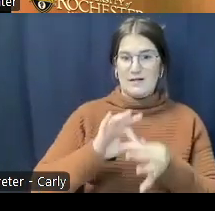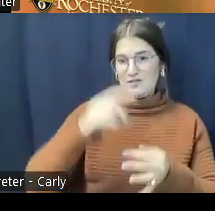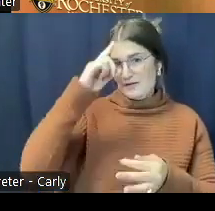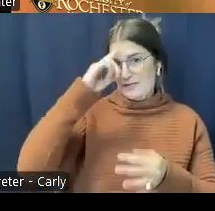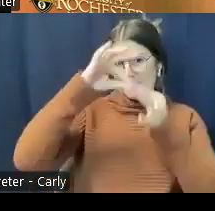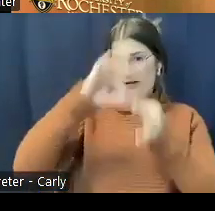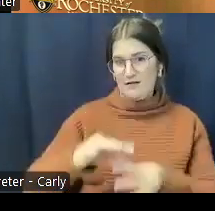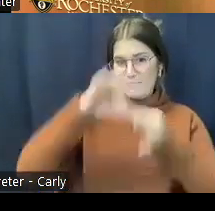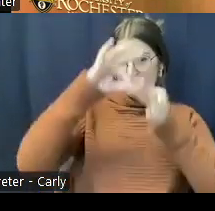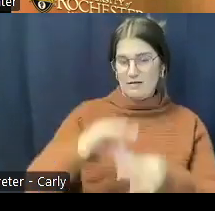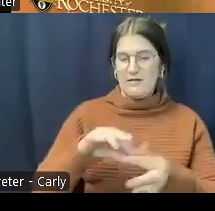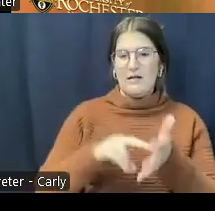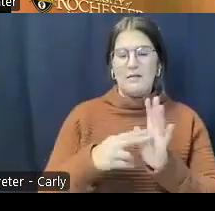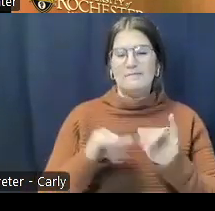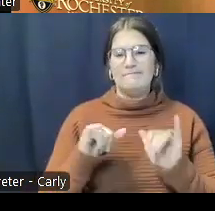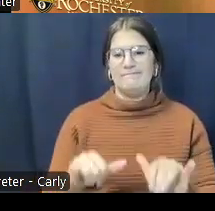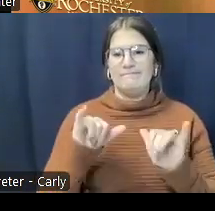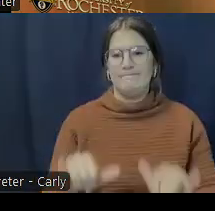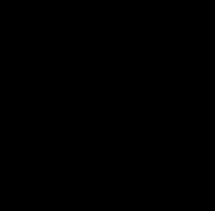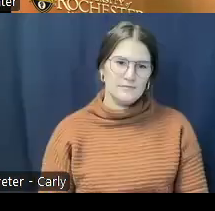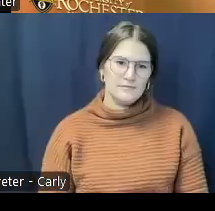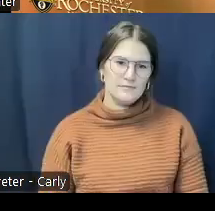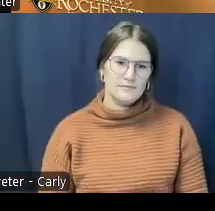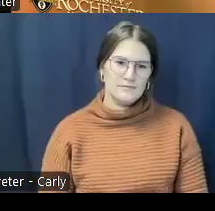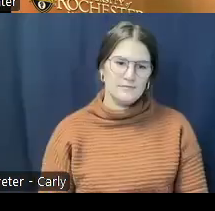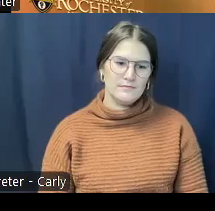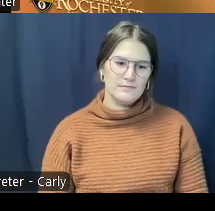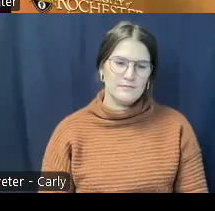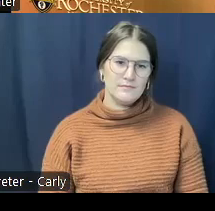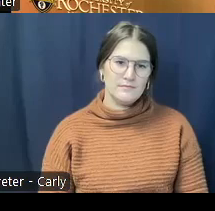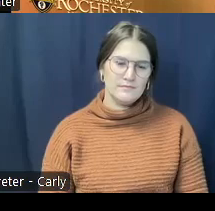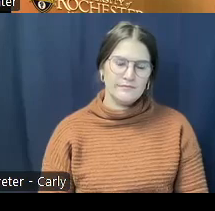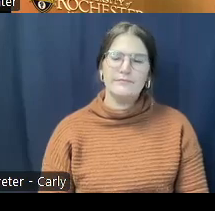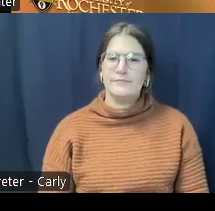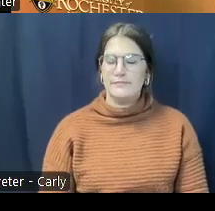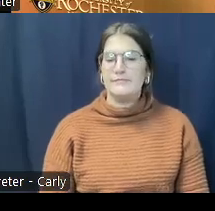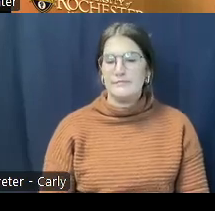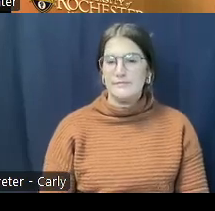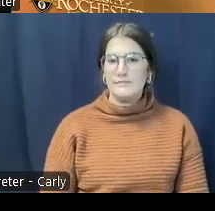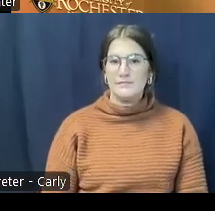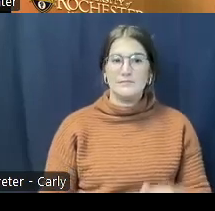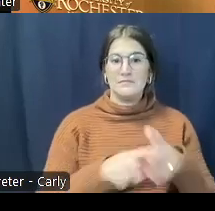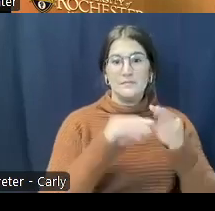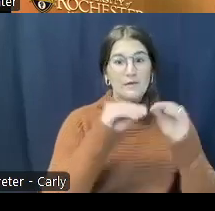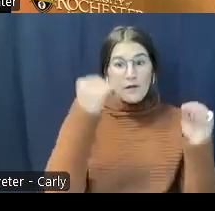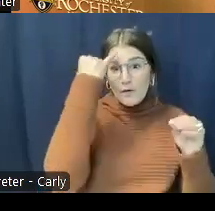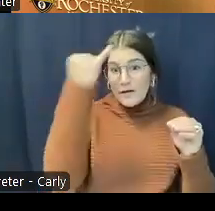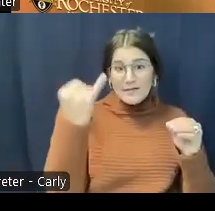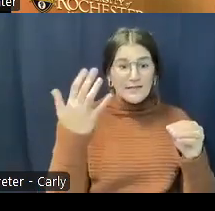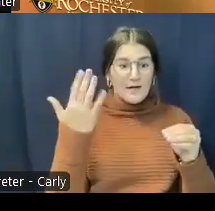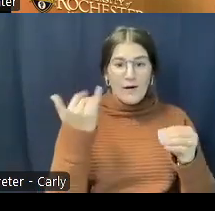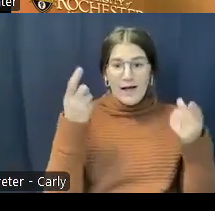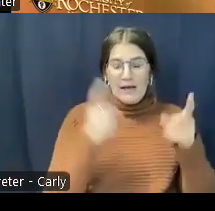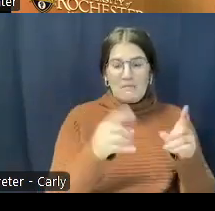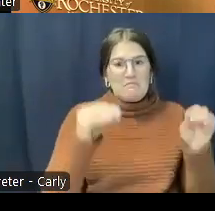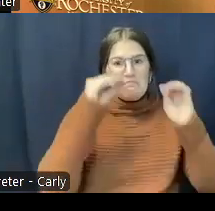begin to bring some insight into what's going on for these patients. All right, so she went from not having any idea of why these might be happening now to